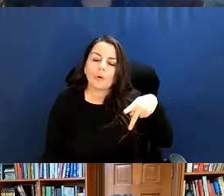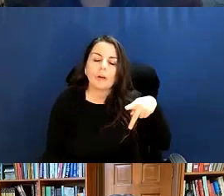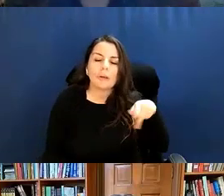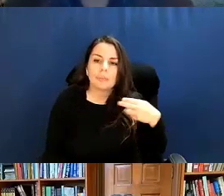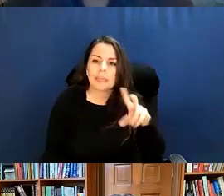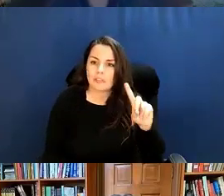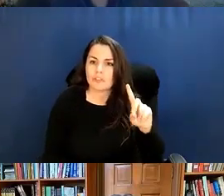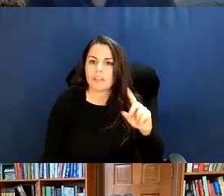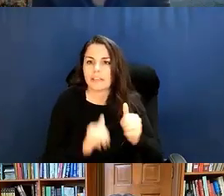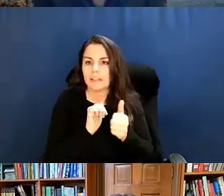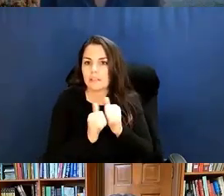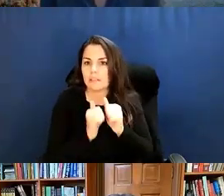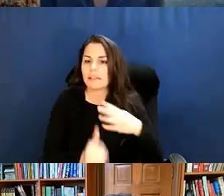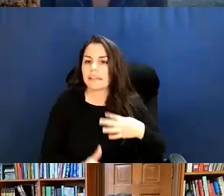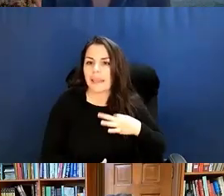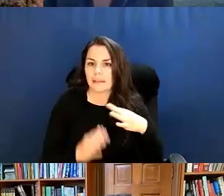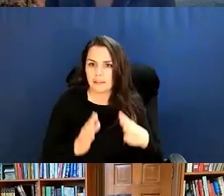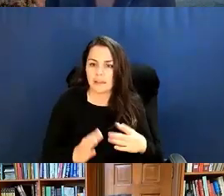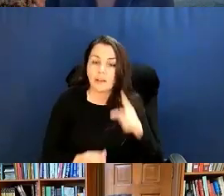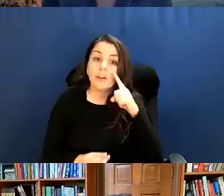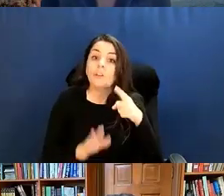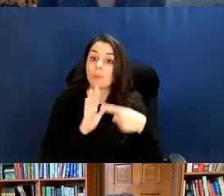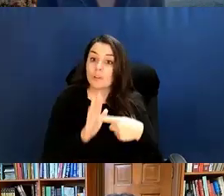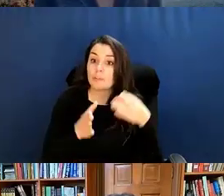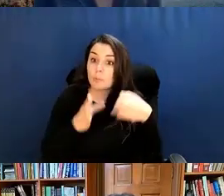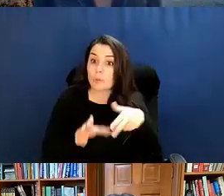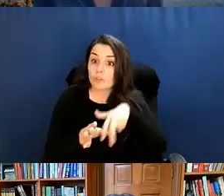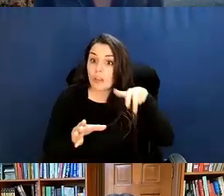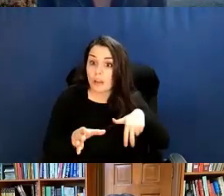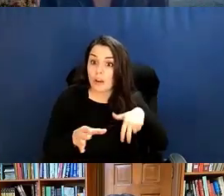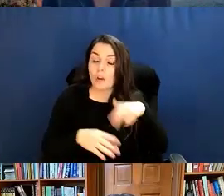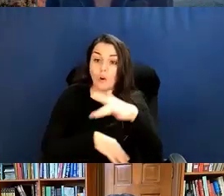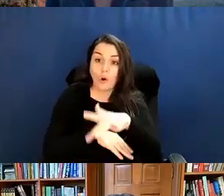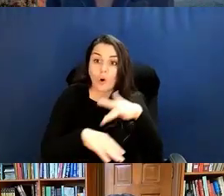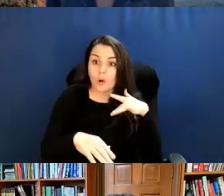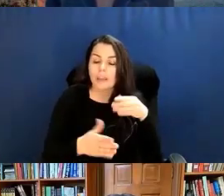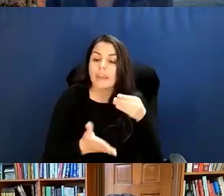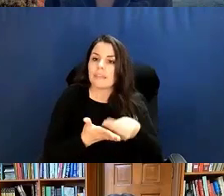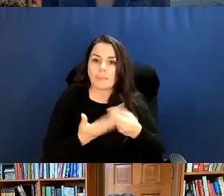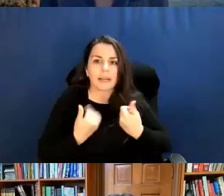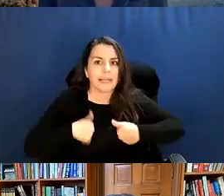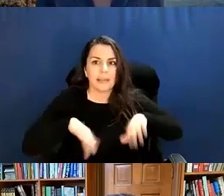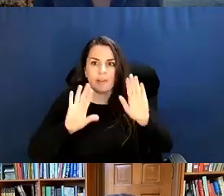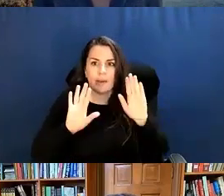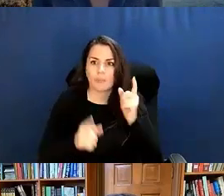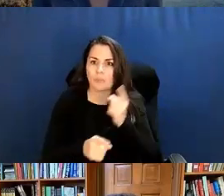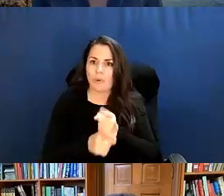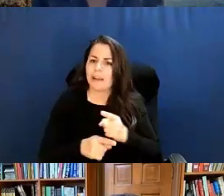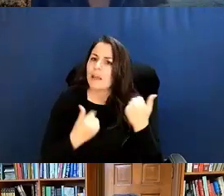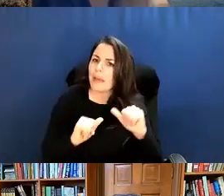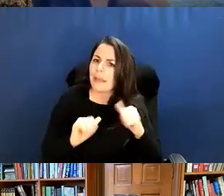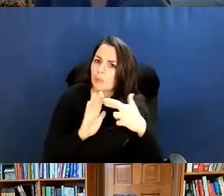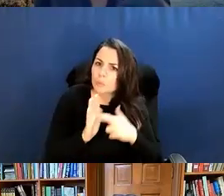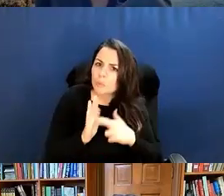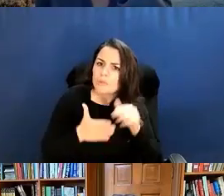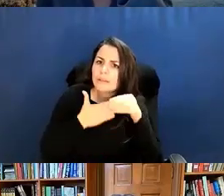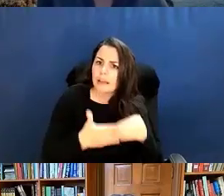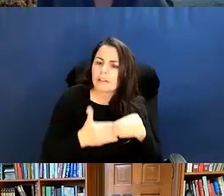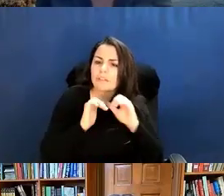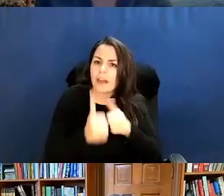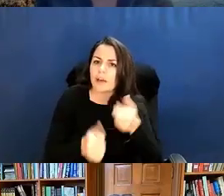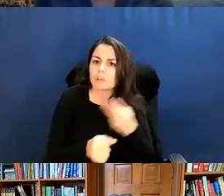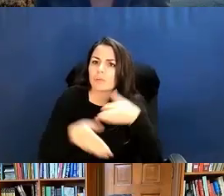our perspective, we want to get the money into the hands of that fellowship applicant as soon as possible. So I don't think, Lisa can